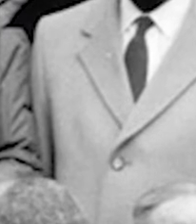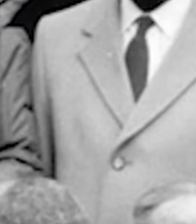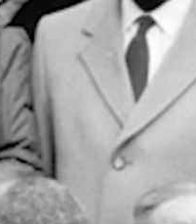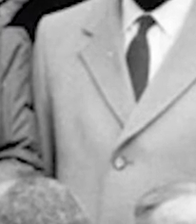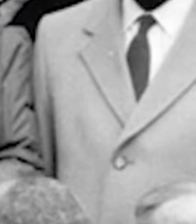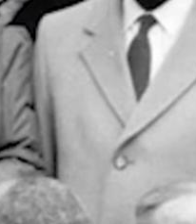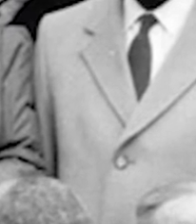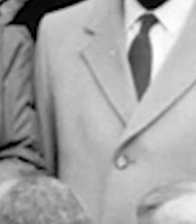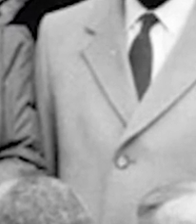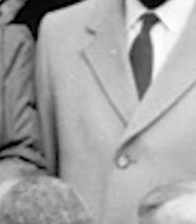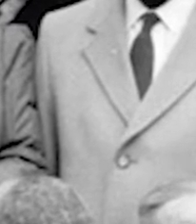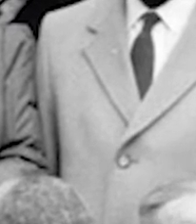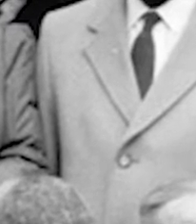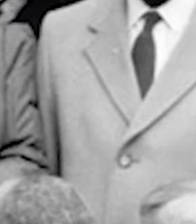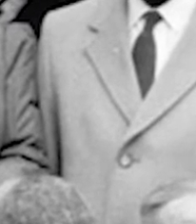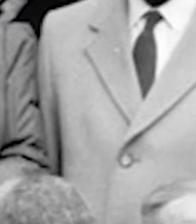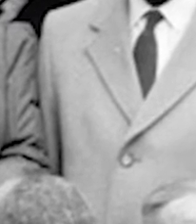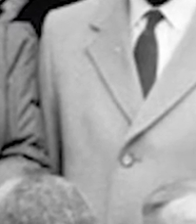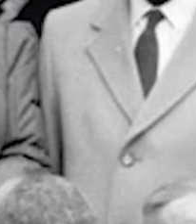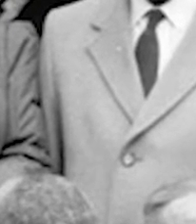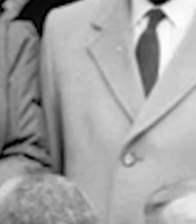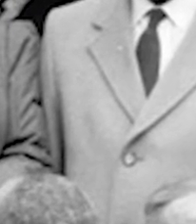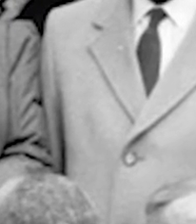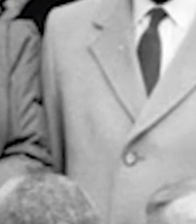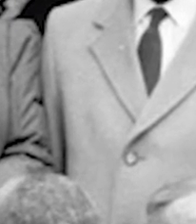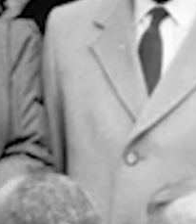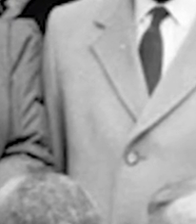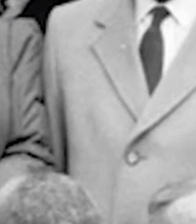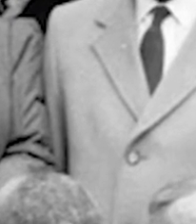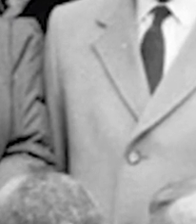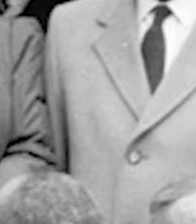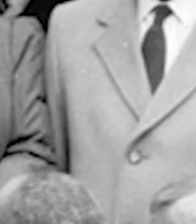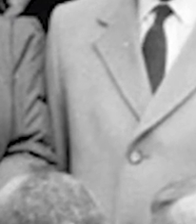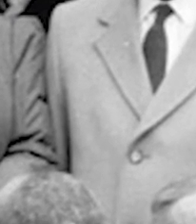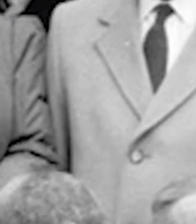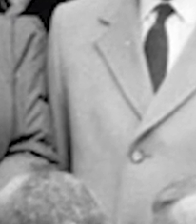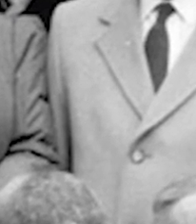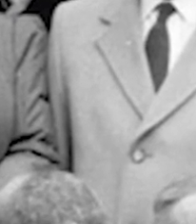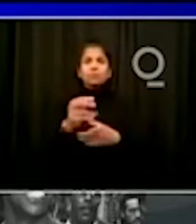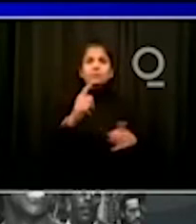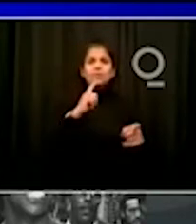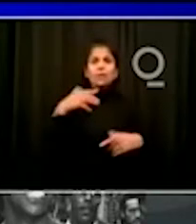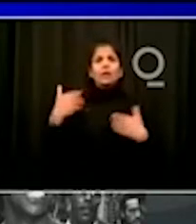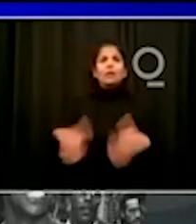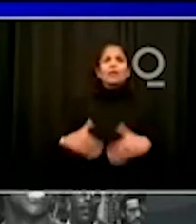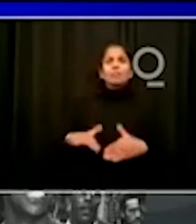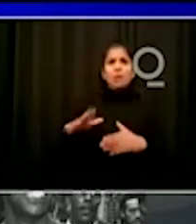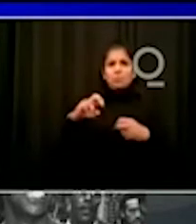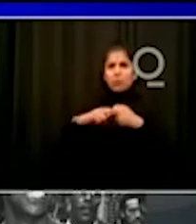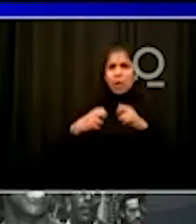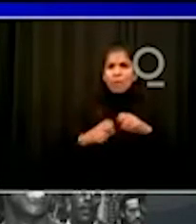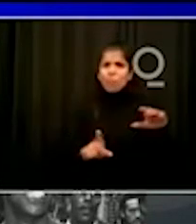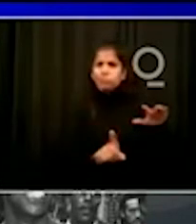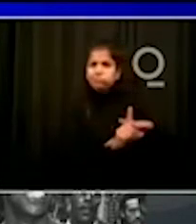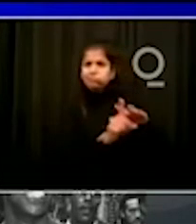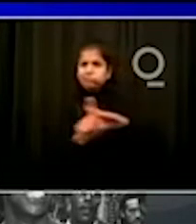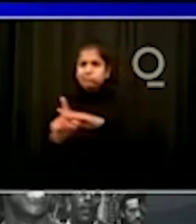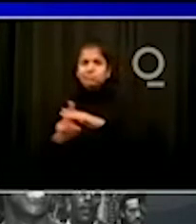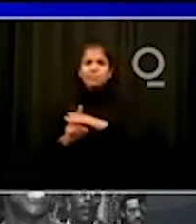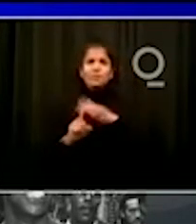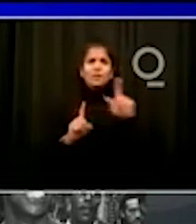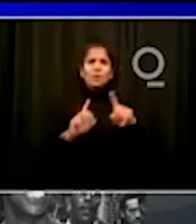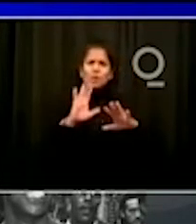mayor of the city of New York, passed away at the age of 93 due to natural causes. He made things happen